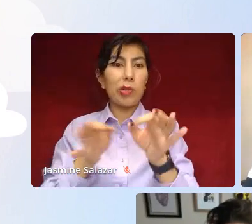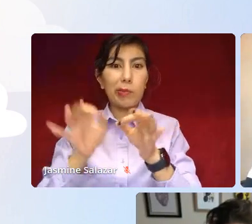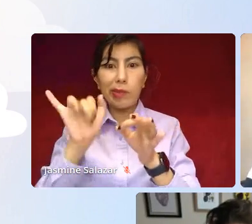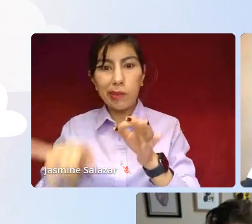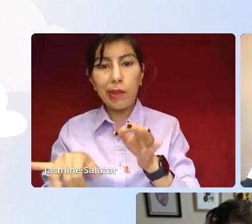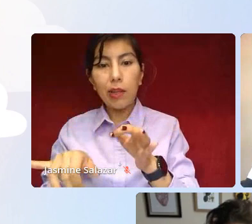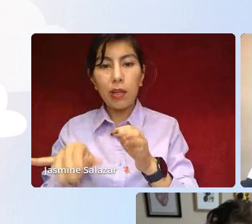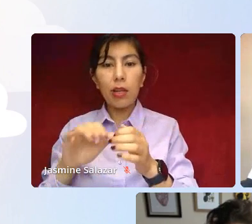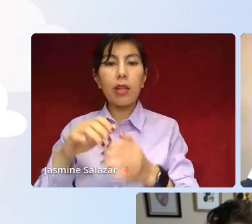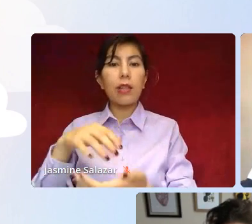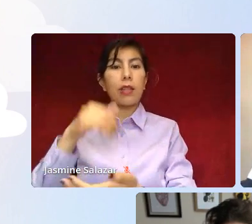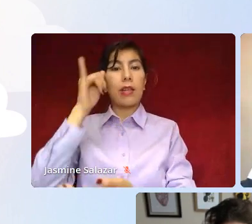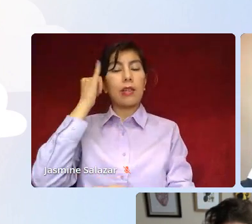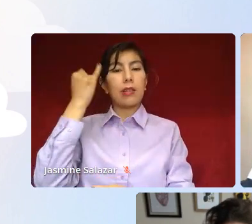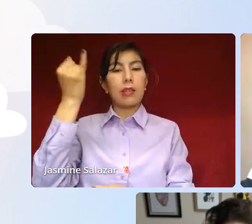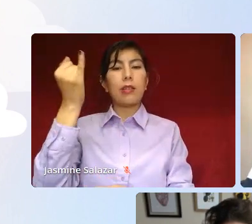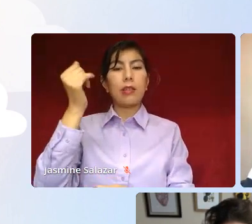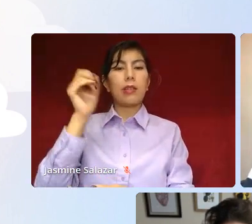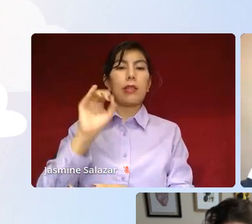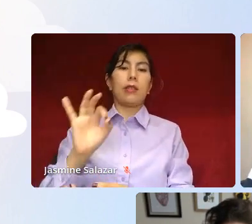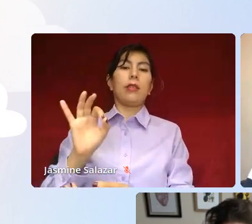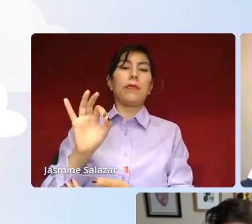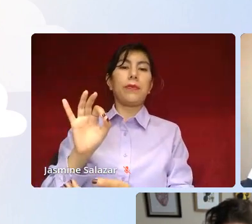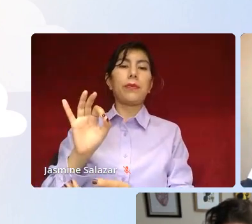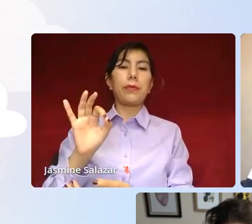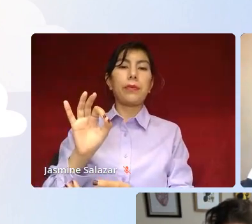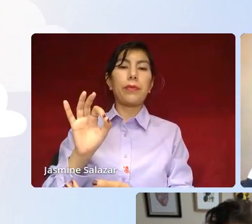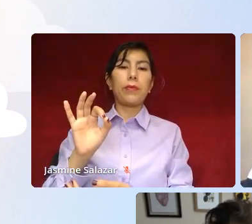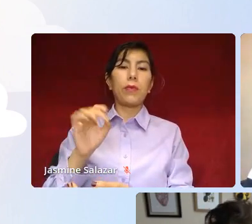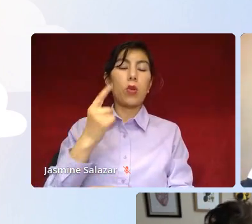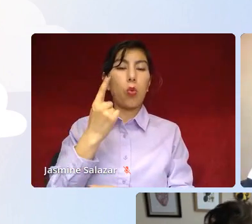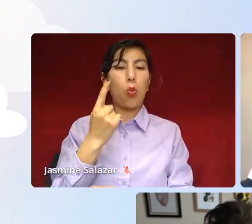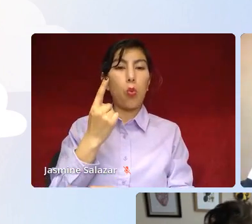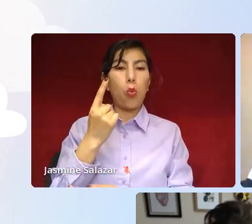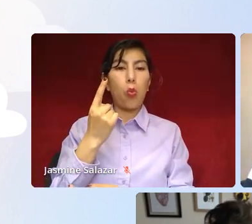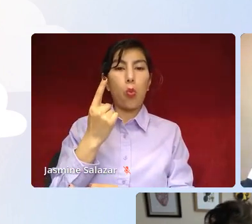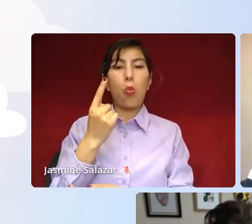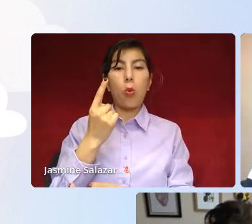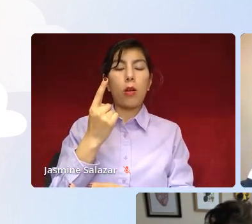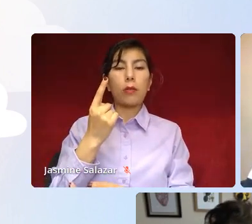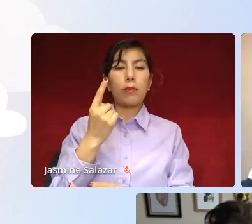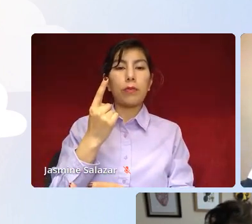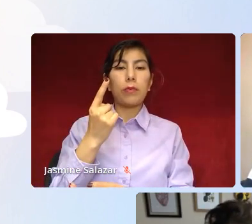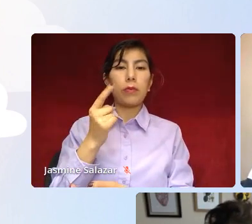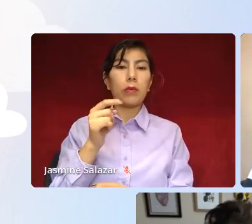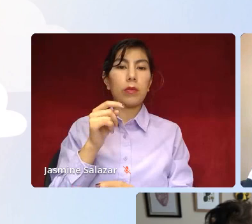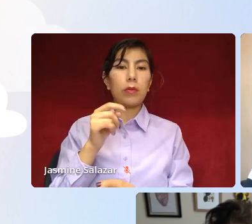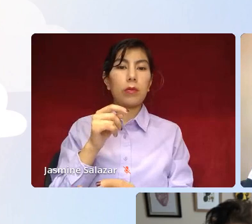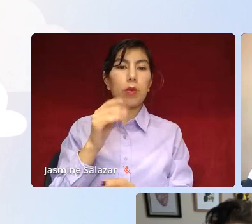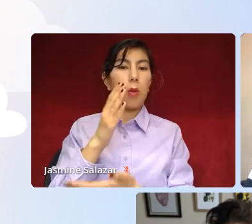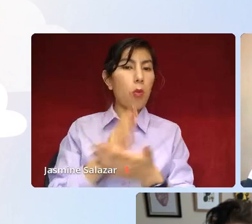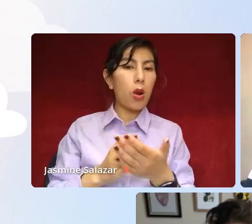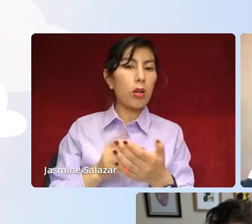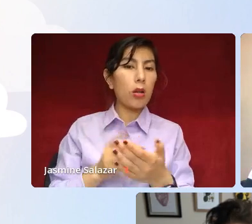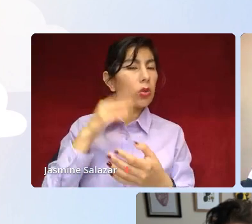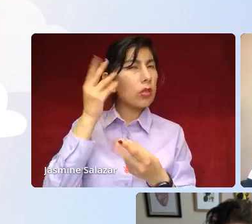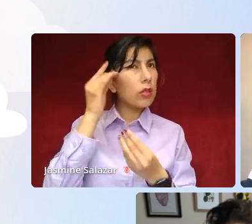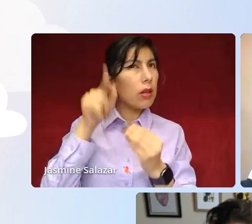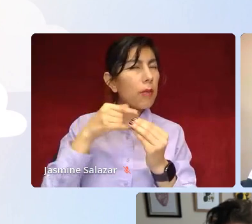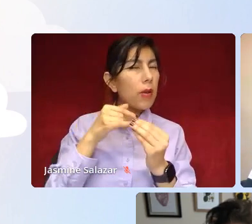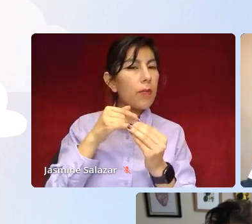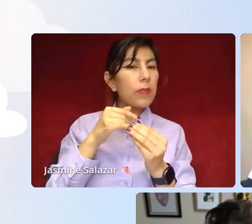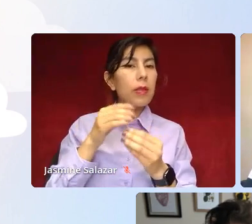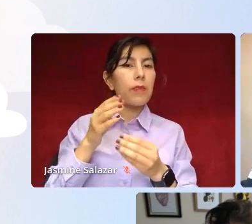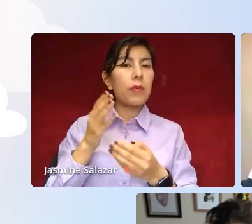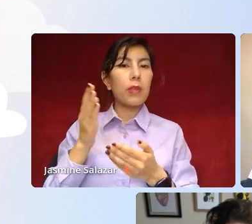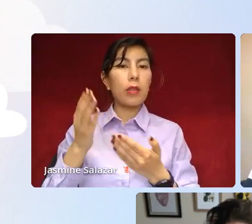of that one sort of aspect that you have to think about is that providers